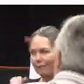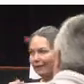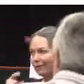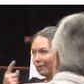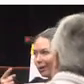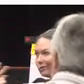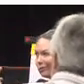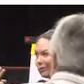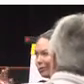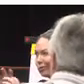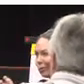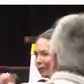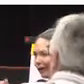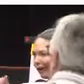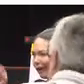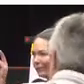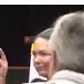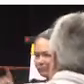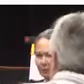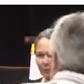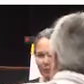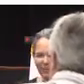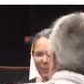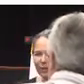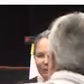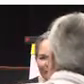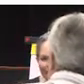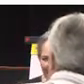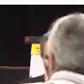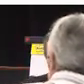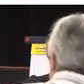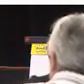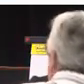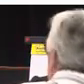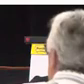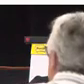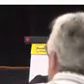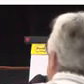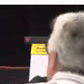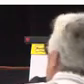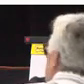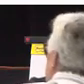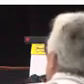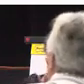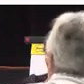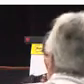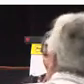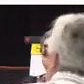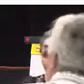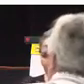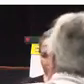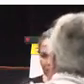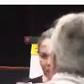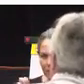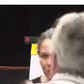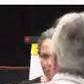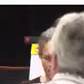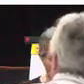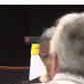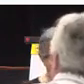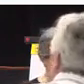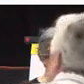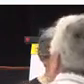the legislature. When's the special session? When are we floating the Vermont